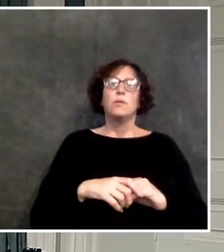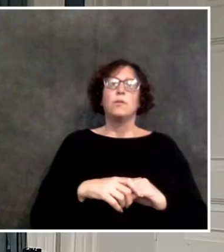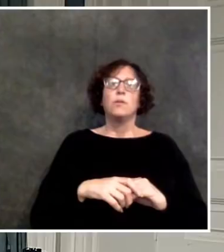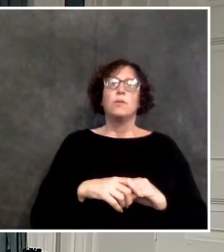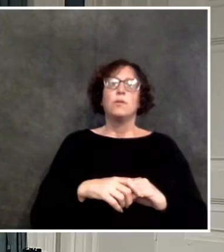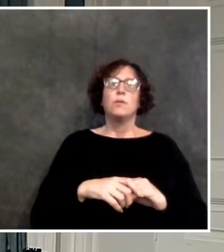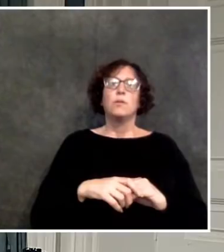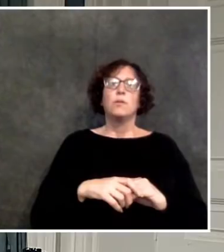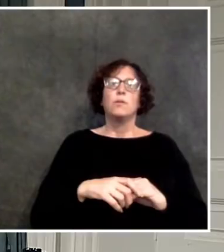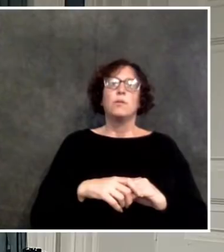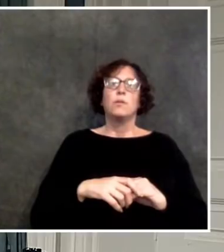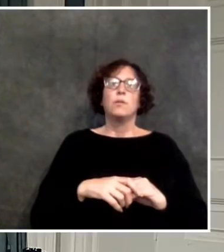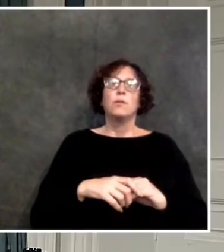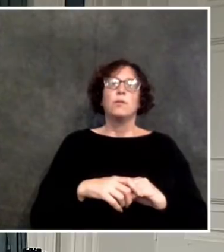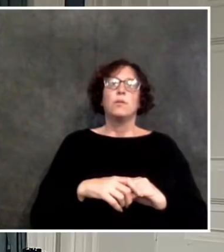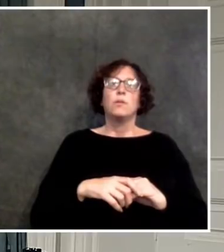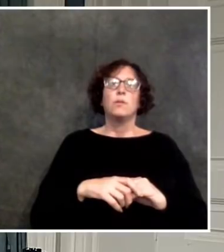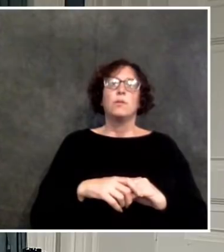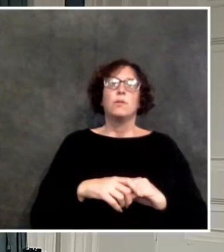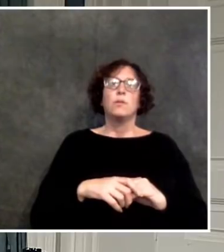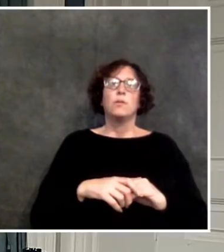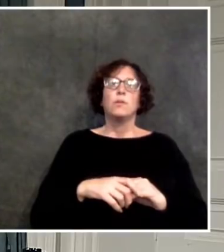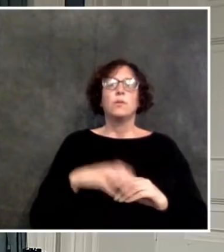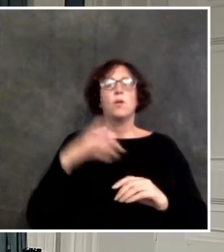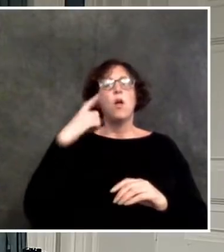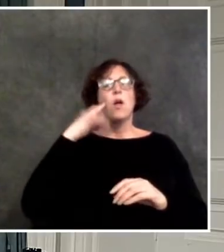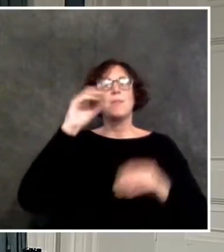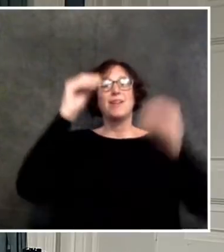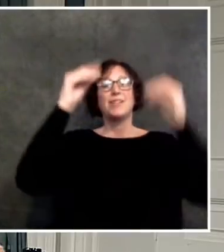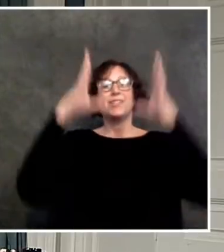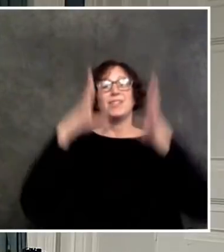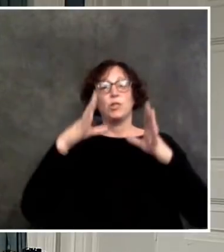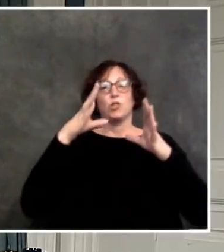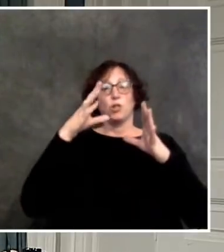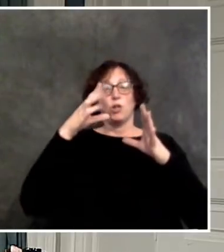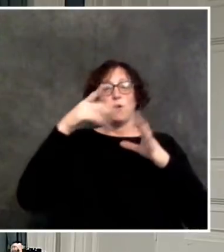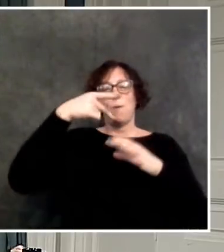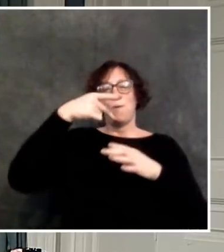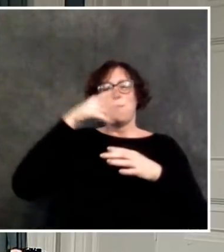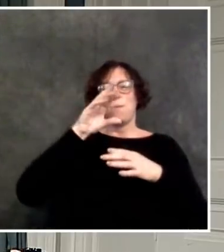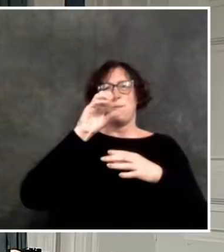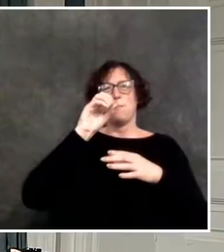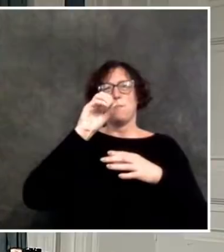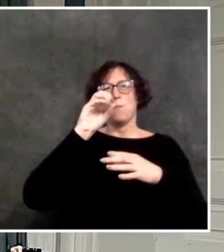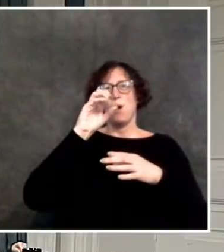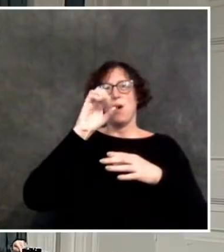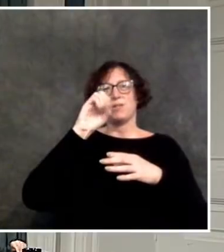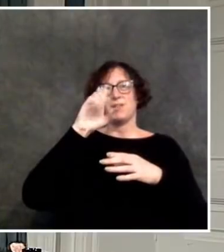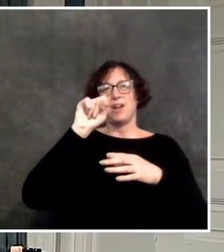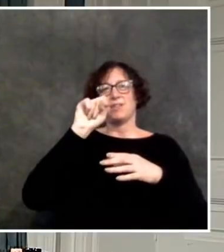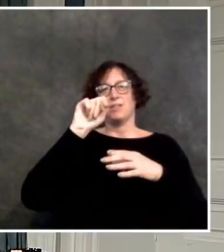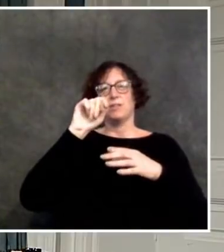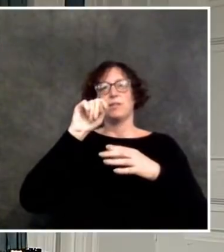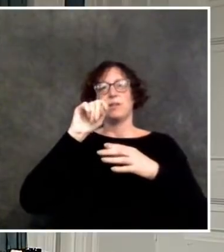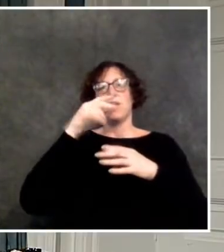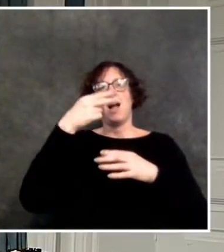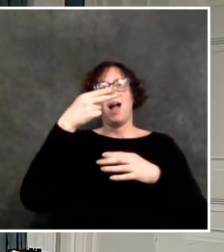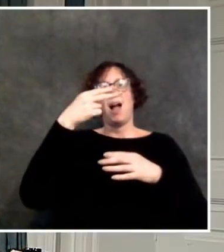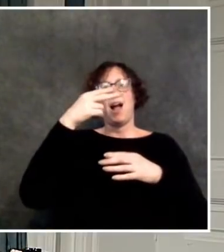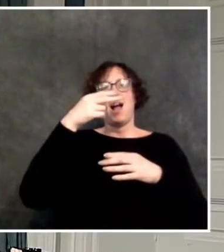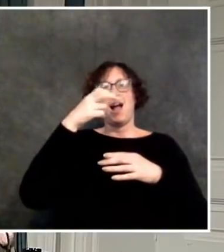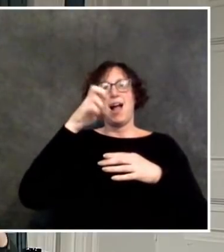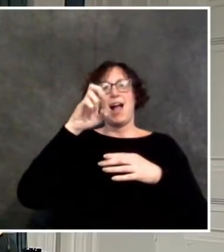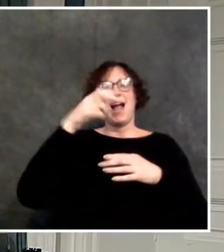to ask, you know, it's hard to know she was the first teacher to pass away because the city has not been tracking or publicly releasing